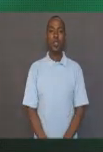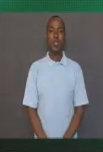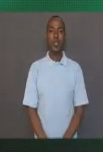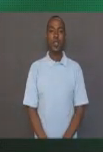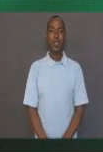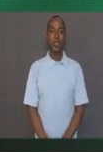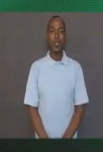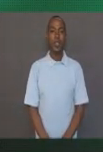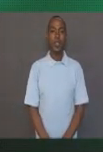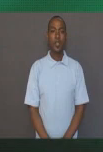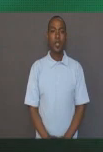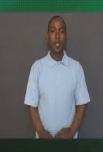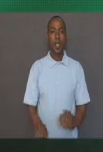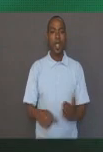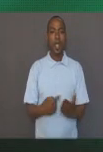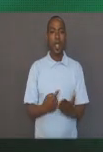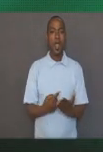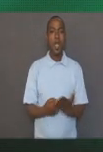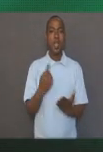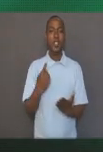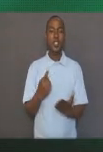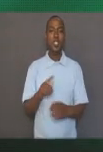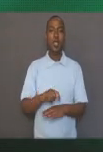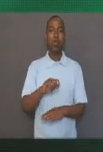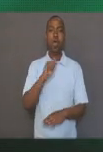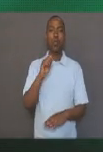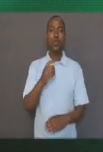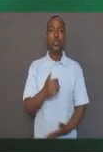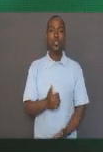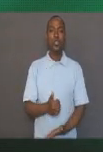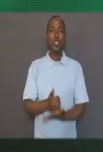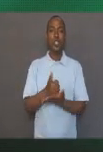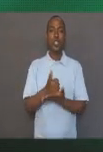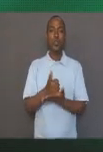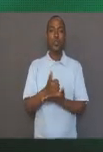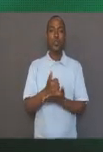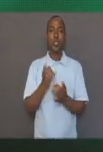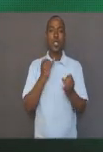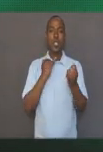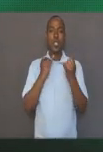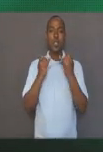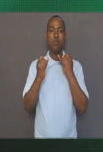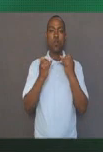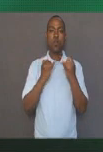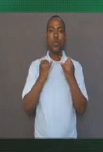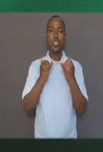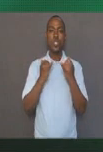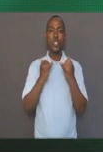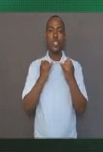a table that will help us organize all the information about